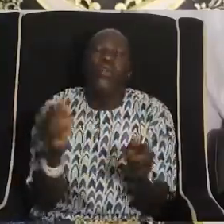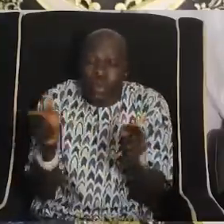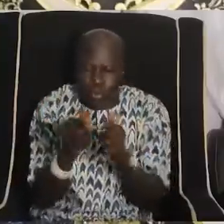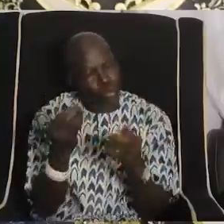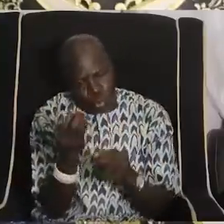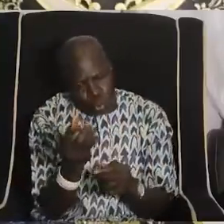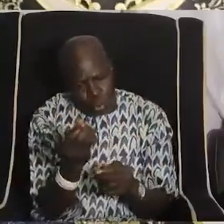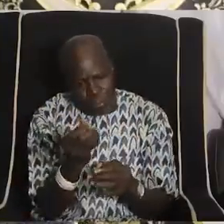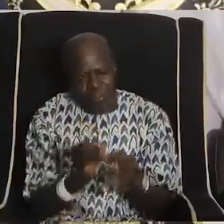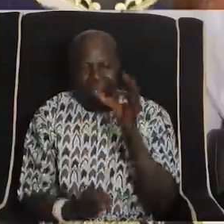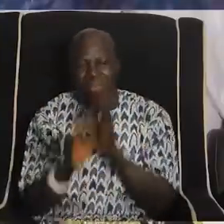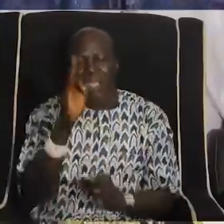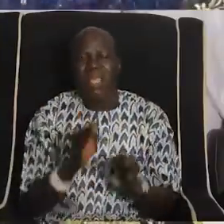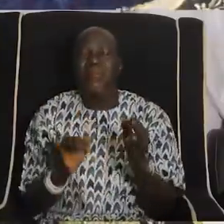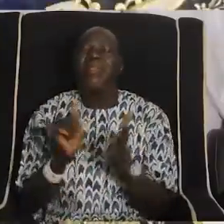small.